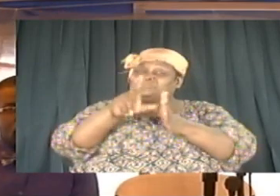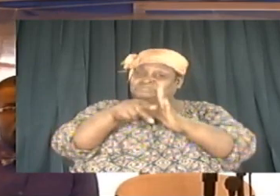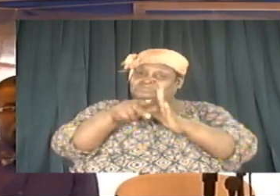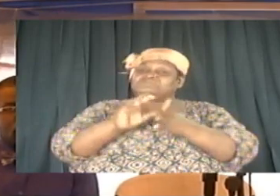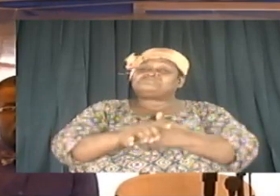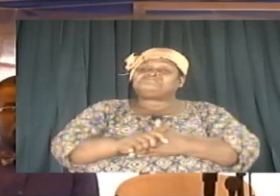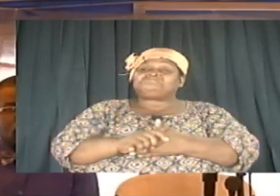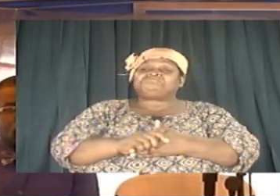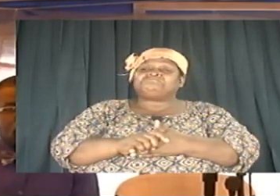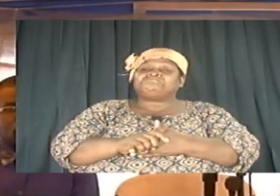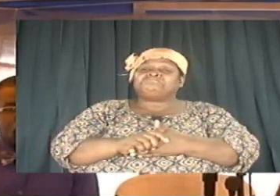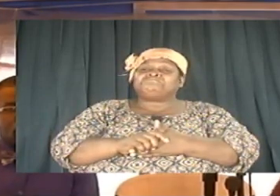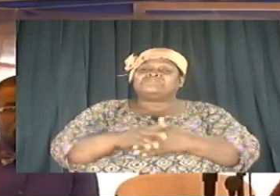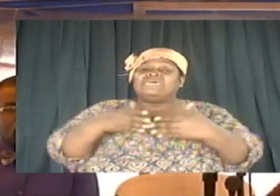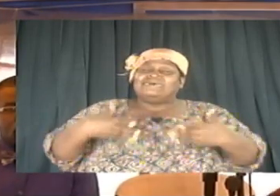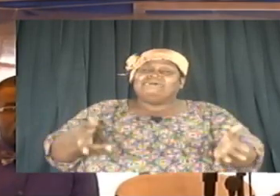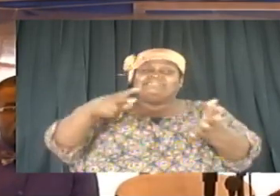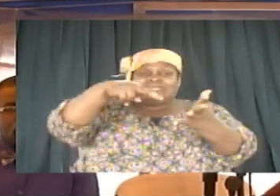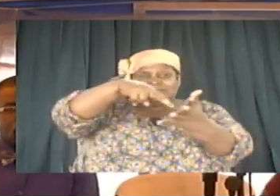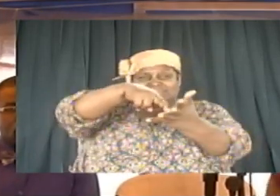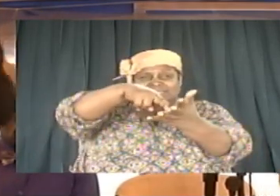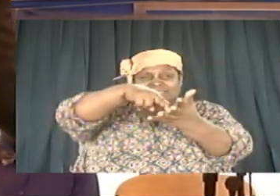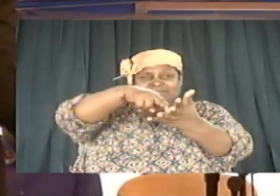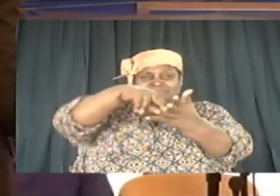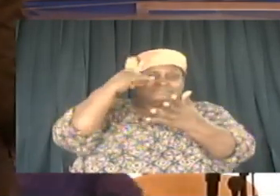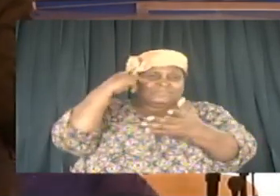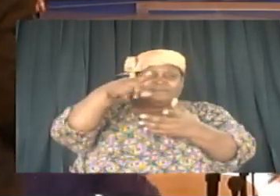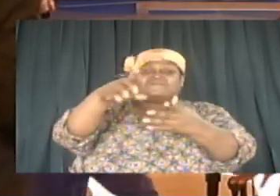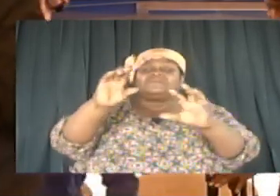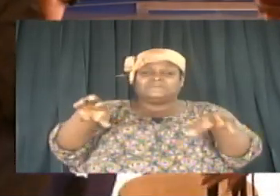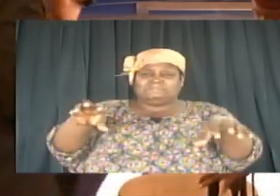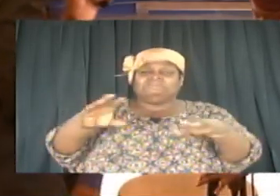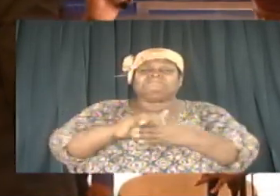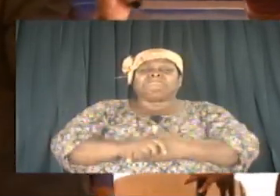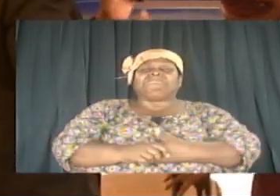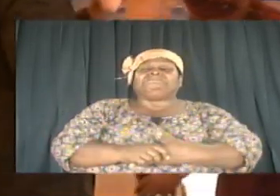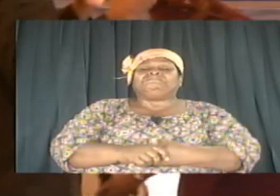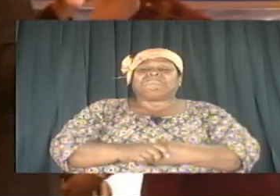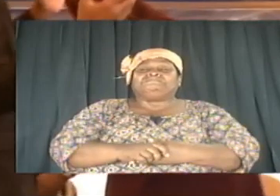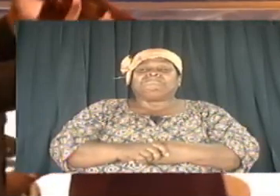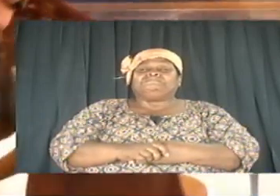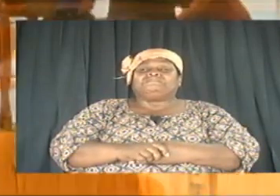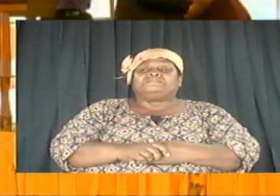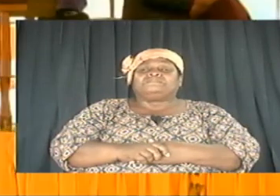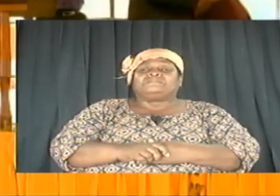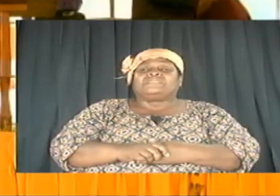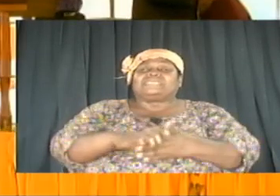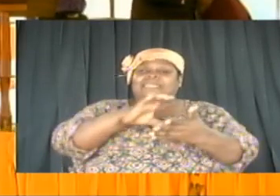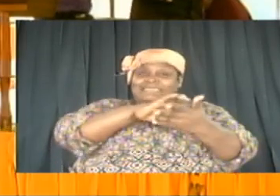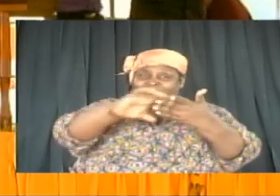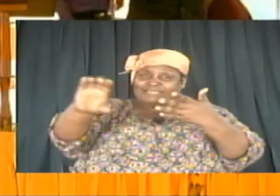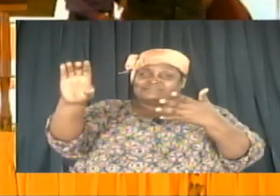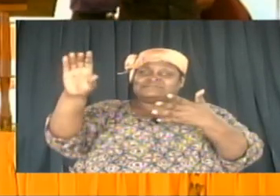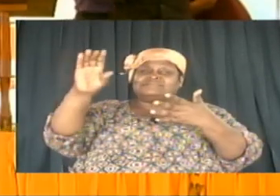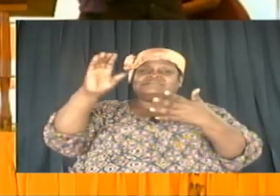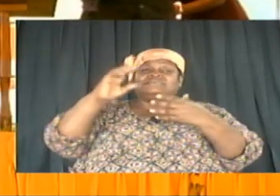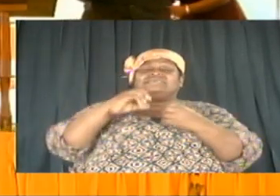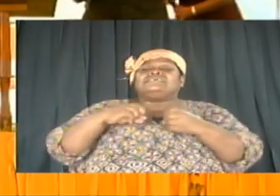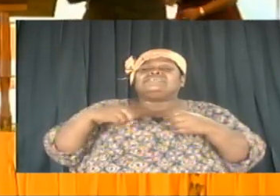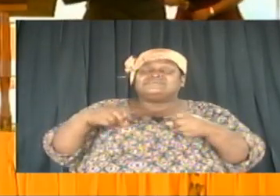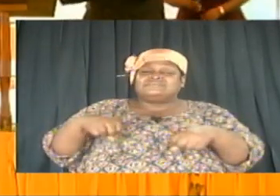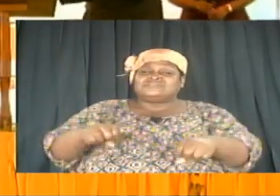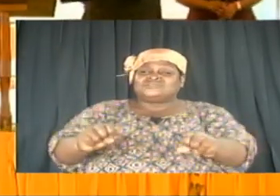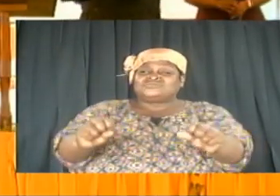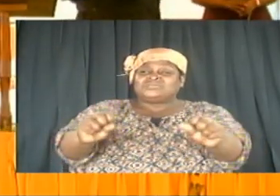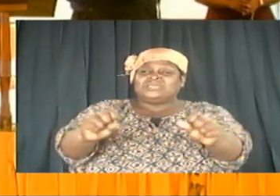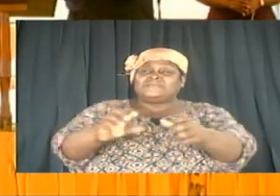let's stand, if you can, let's stand, if you, praise God. The cleansing stream, come on,